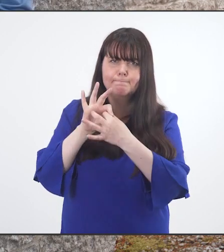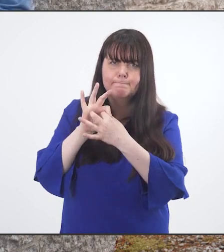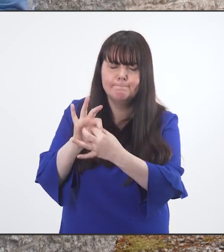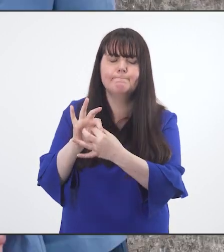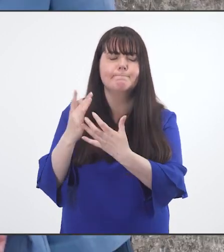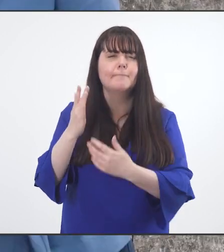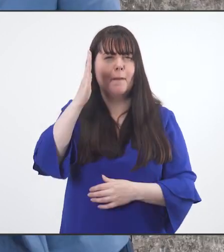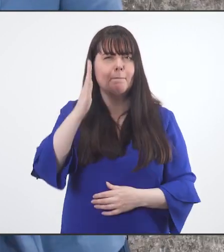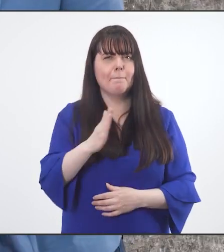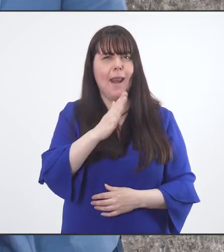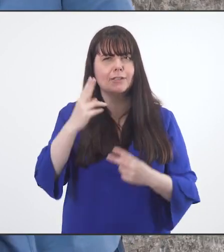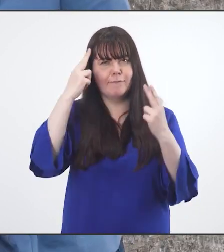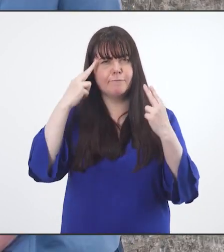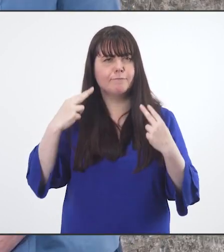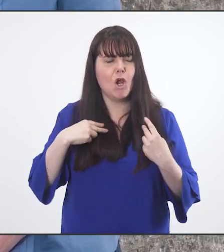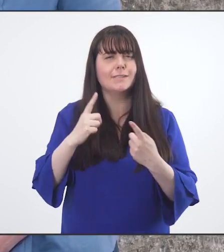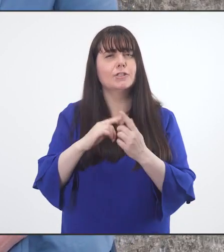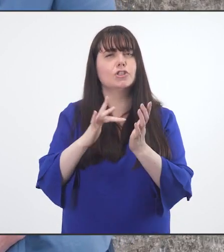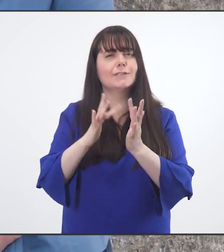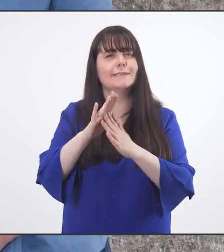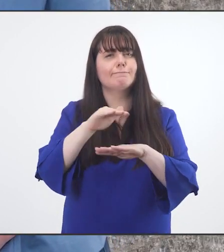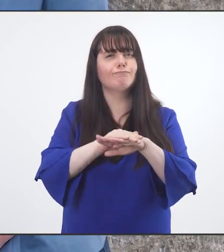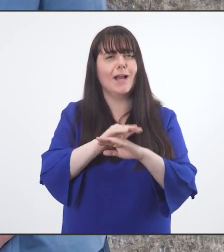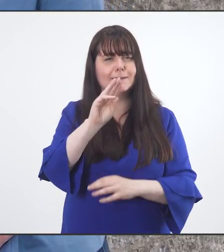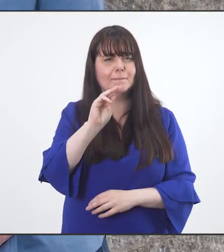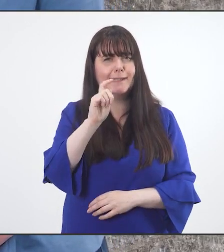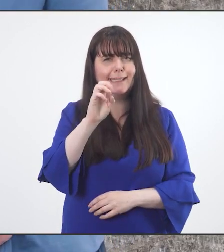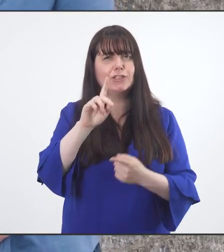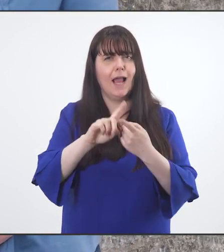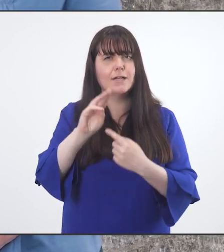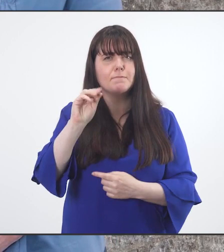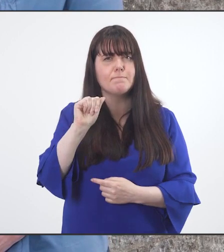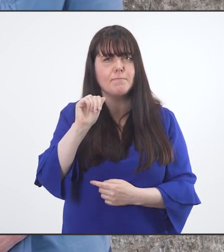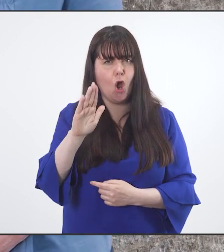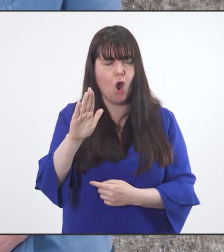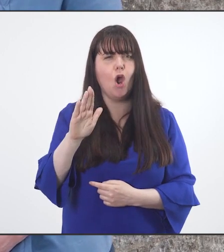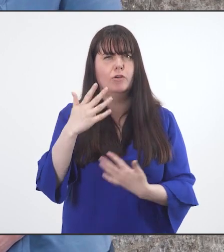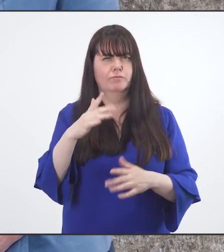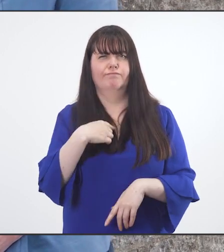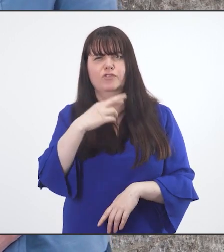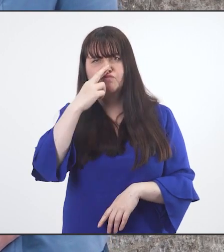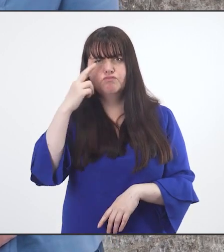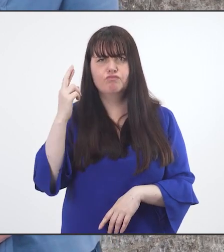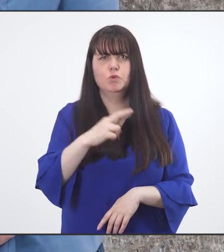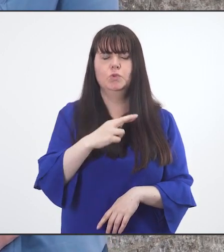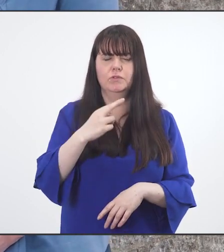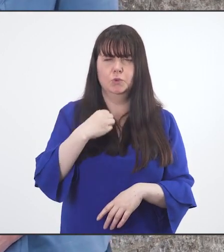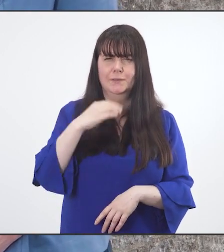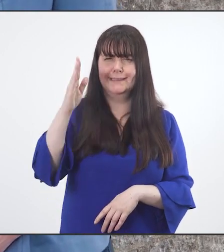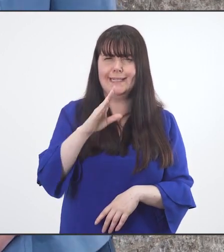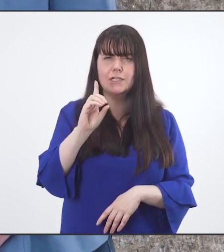to this building, which at that time was dedicated to the Blessed Virgin and the Apostles Peter and Paul, although it was noted that it